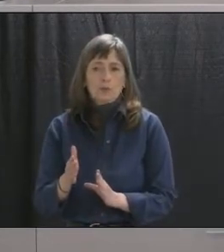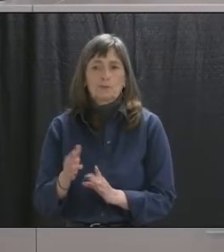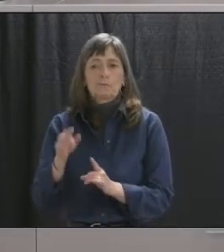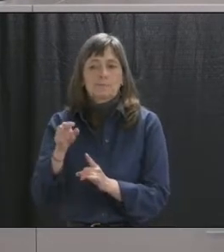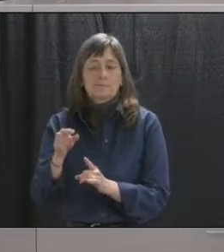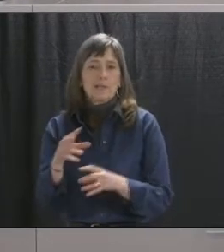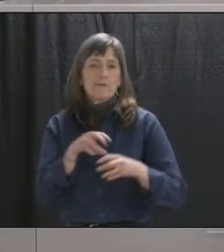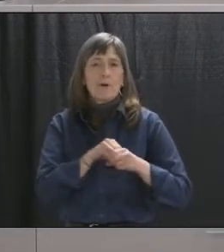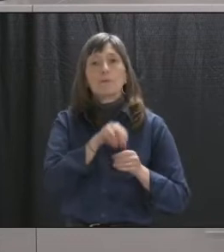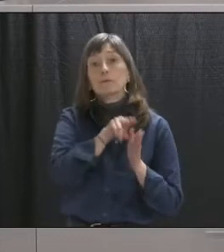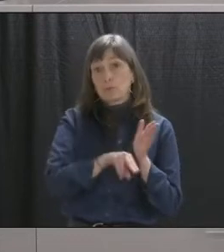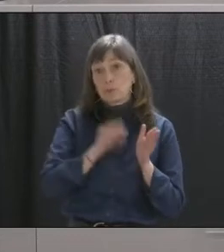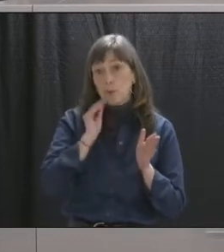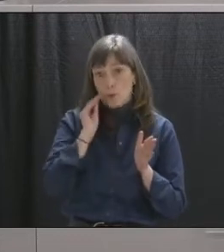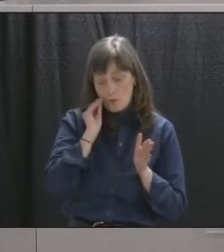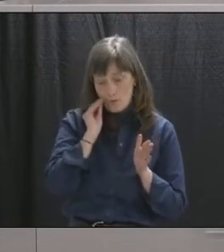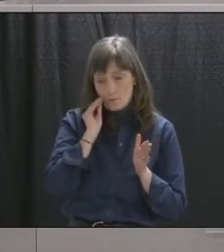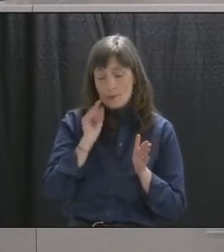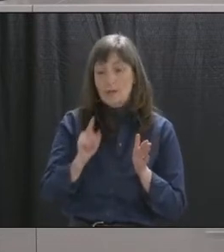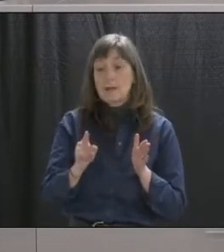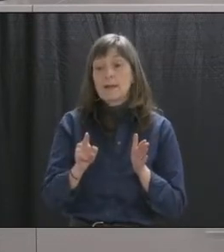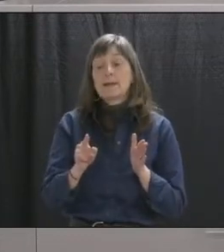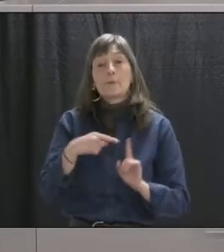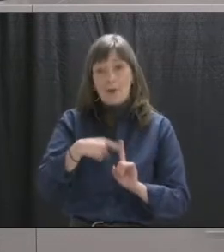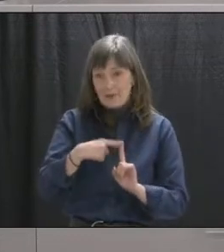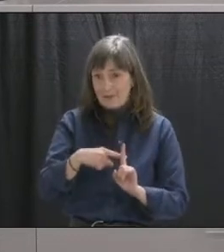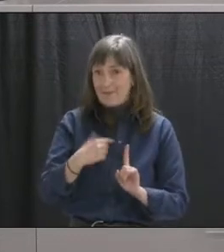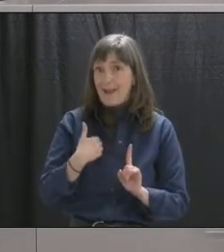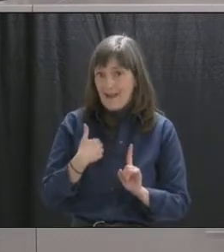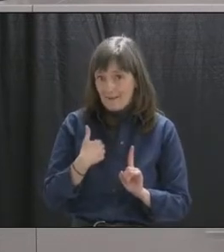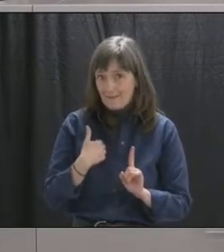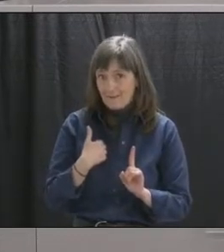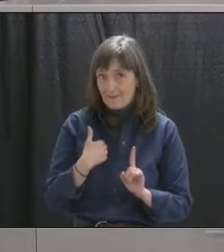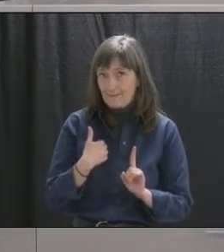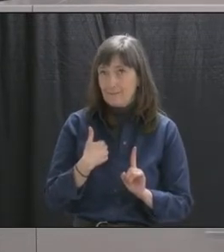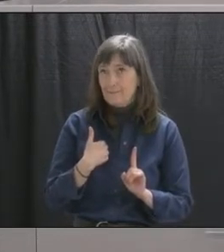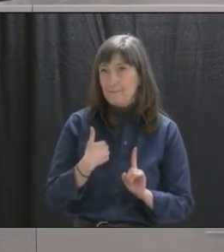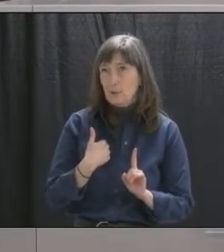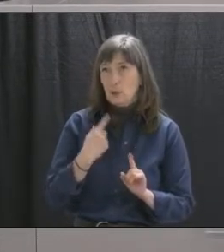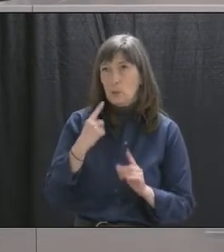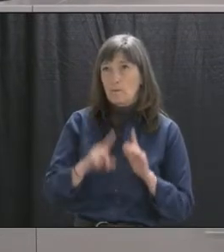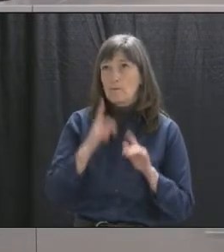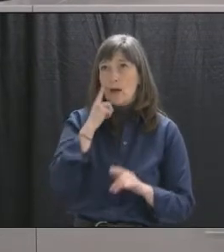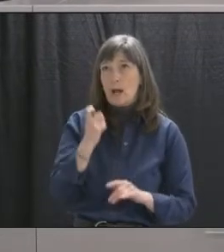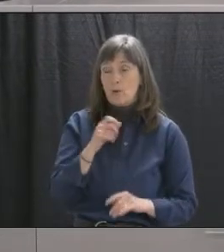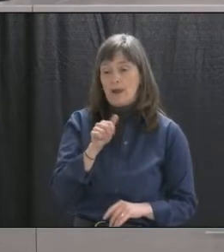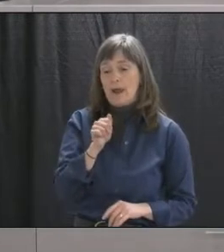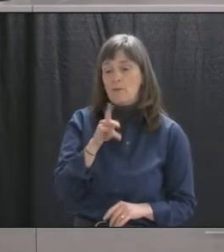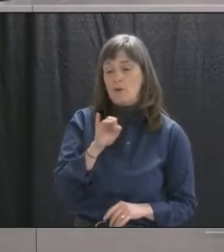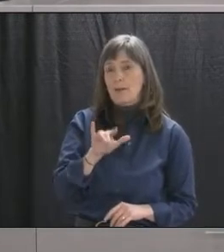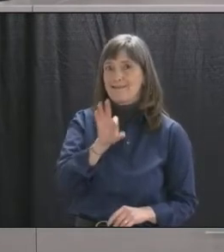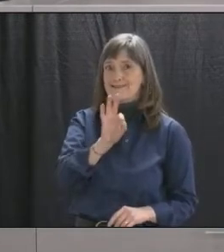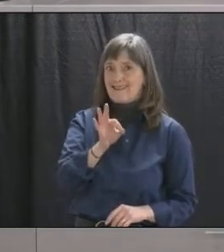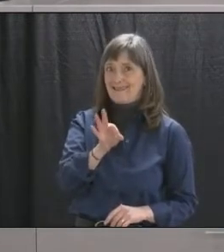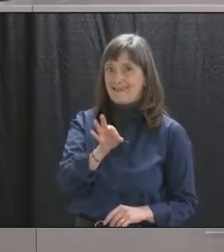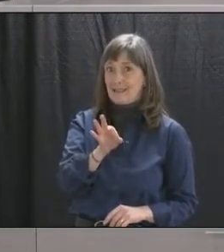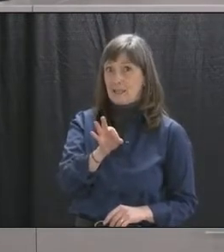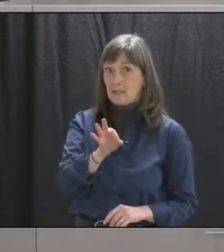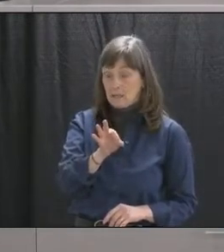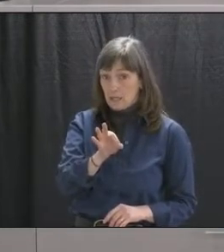Home cluster who returned a positive result for COVID-19 as late as April 9th. I'm wondering how many such